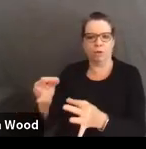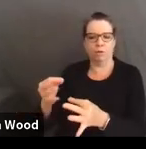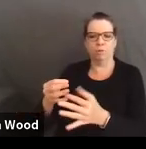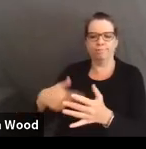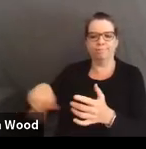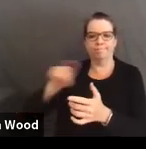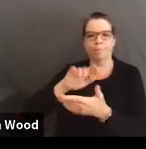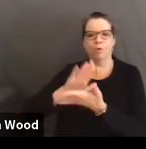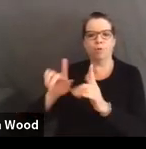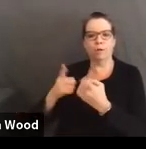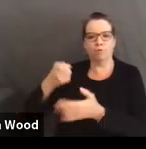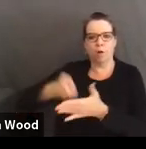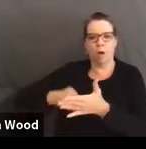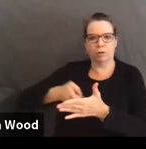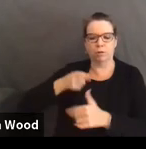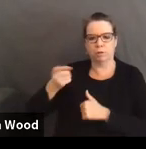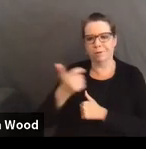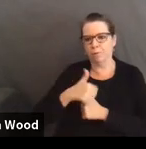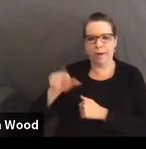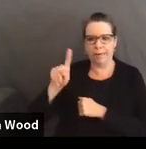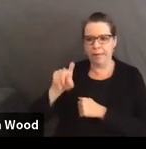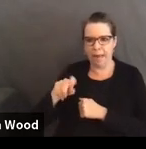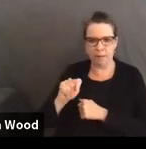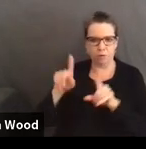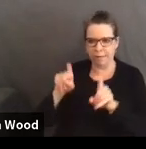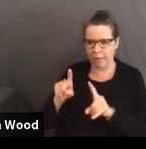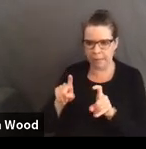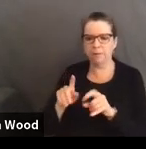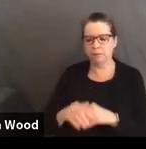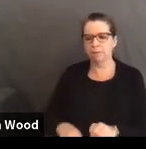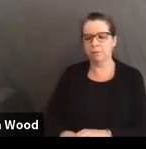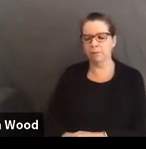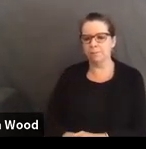the printing and again, any text associated with the products.